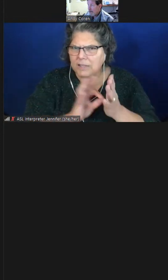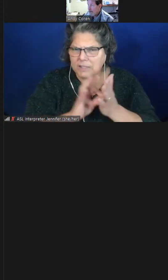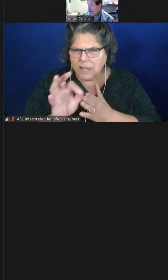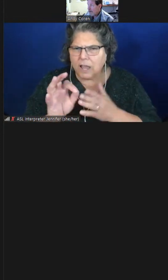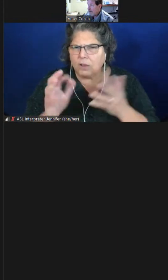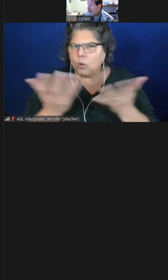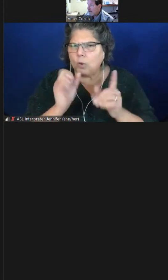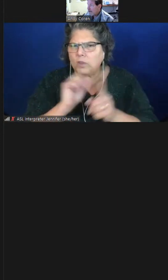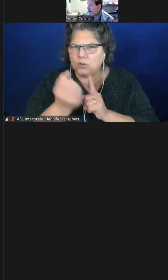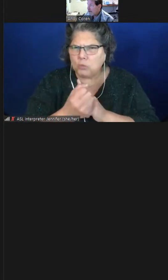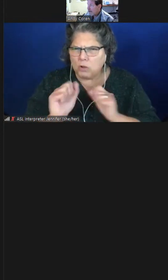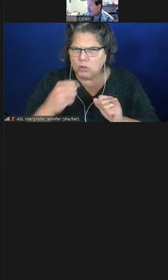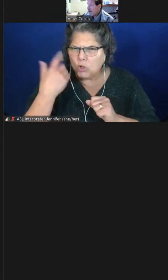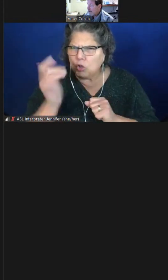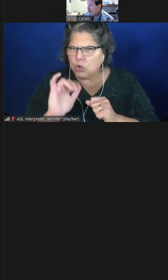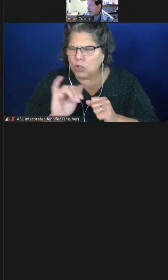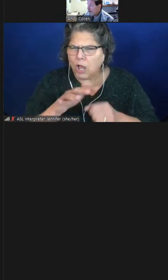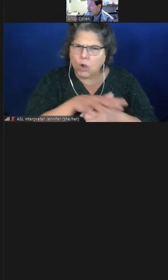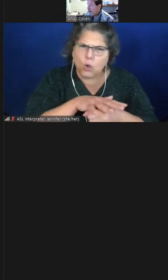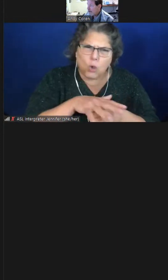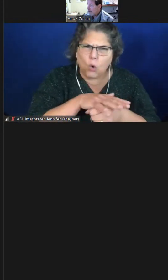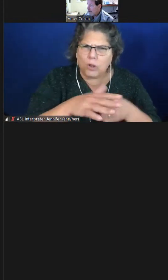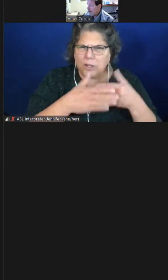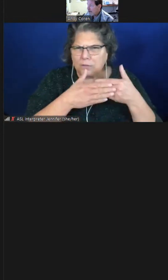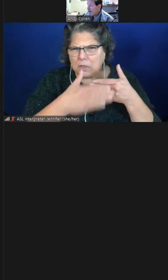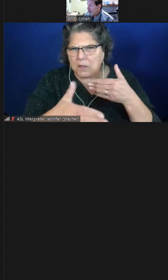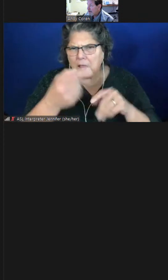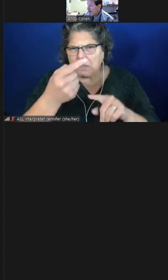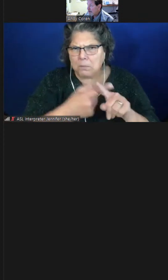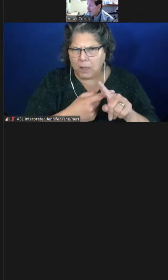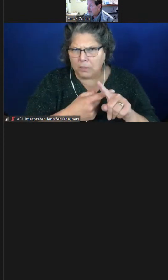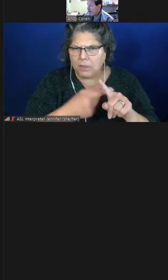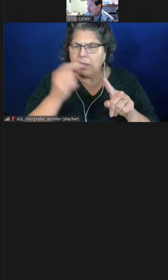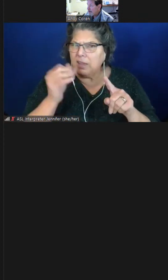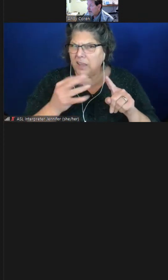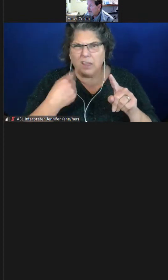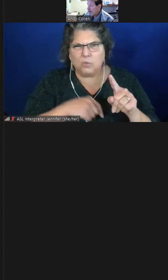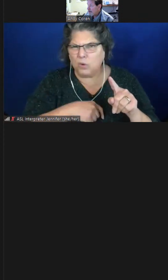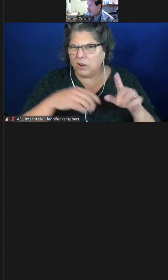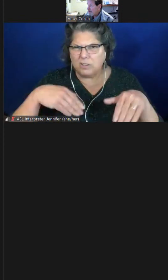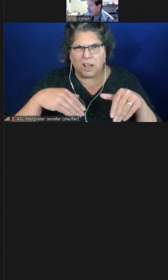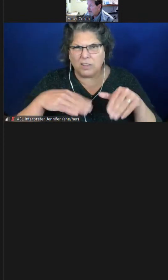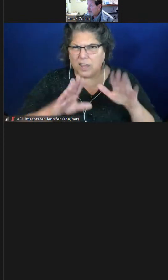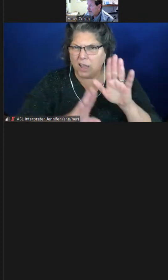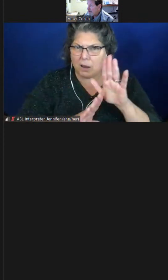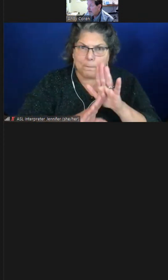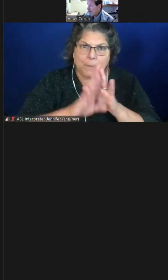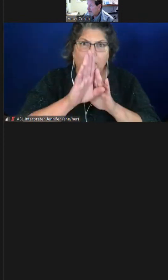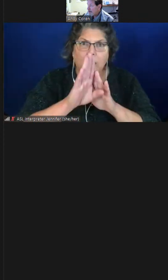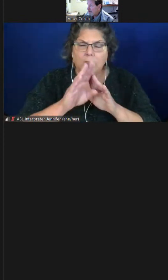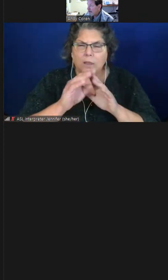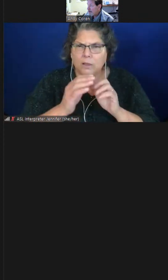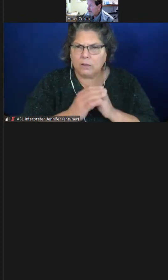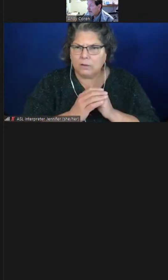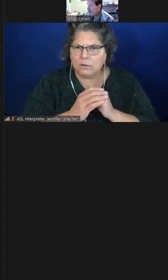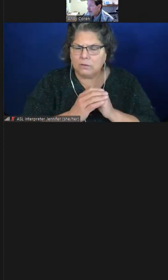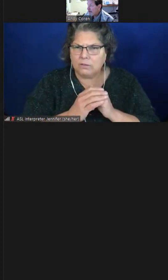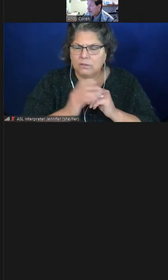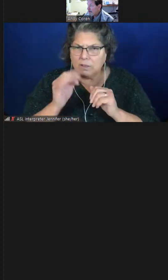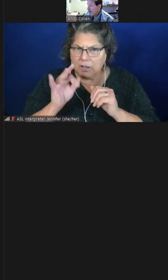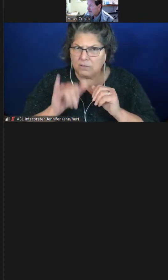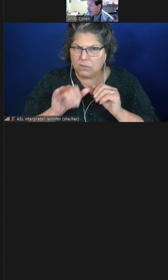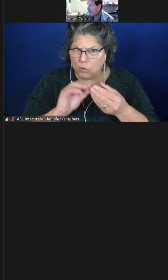look like locally over the next month or so, if we are not quite yet at our peak, and if those numbers